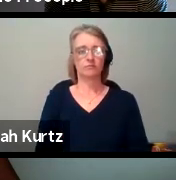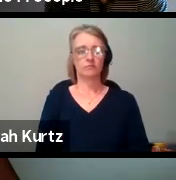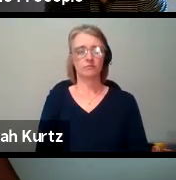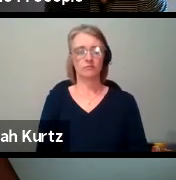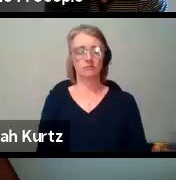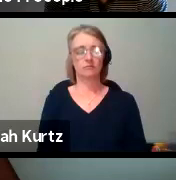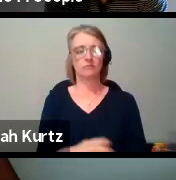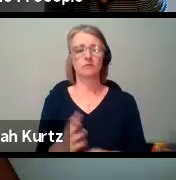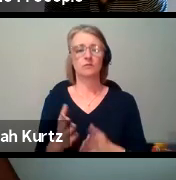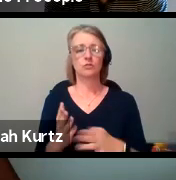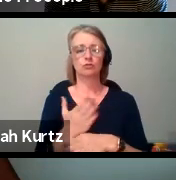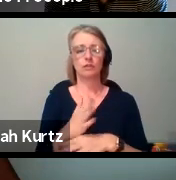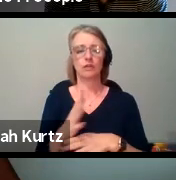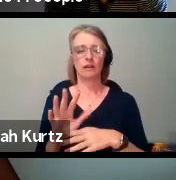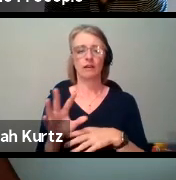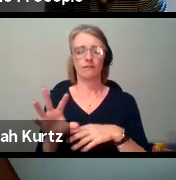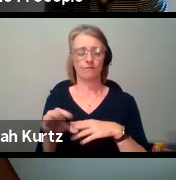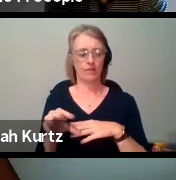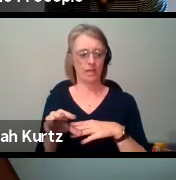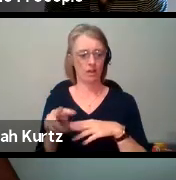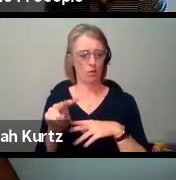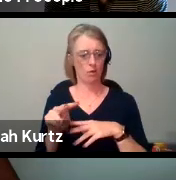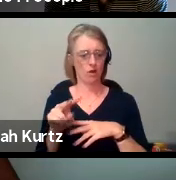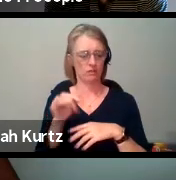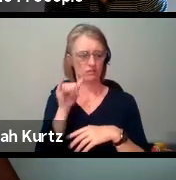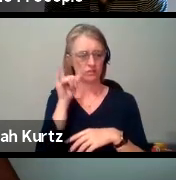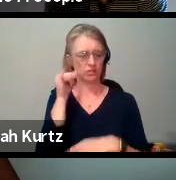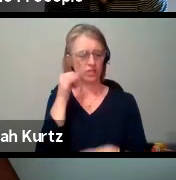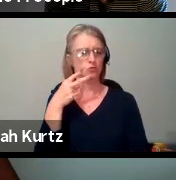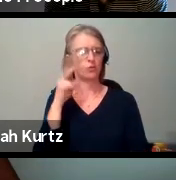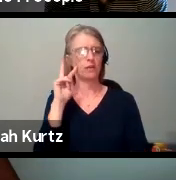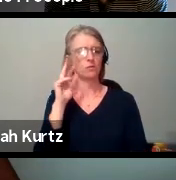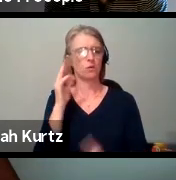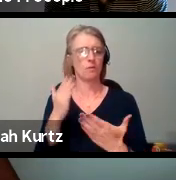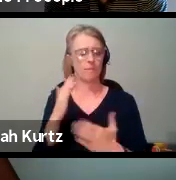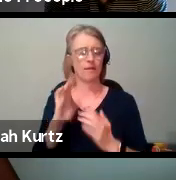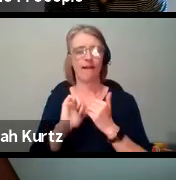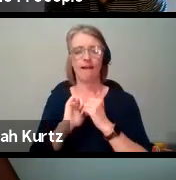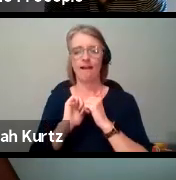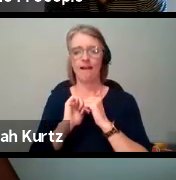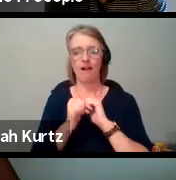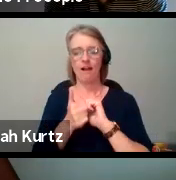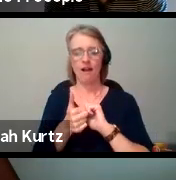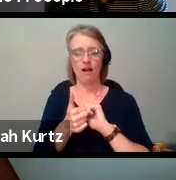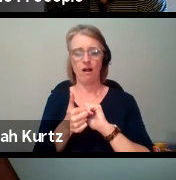video I watched, was it yesterday or 2 days ago, on how